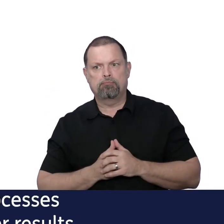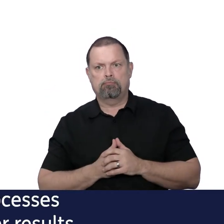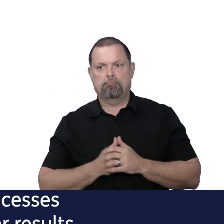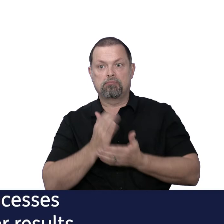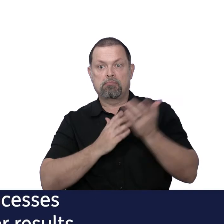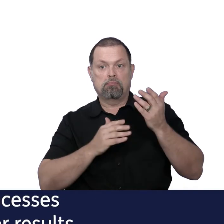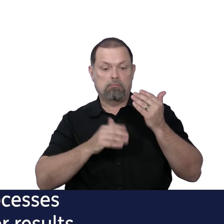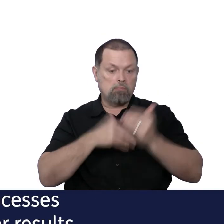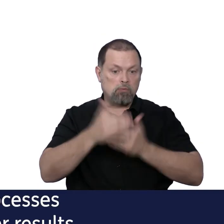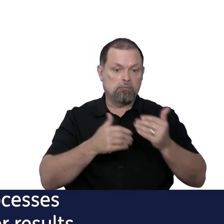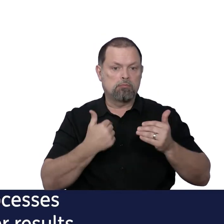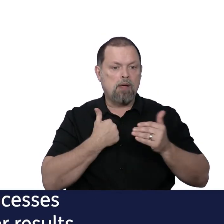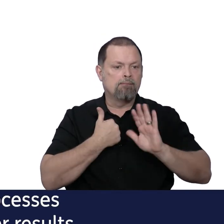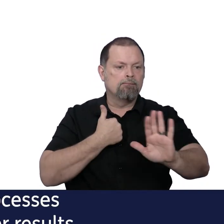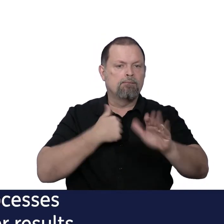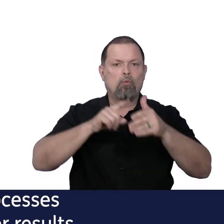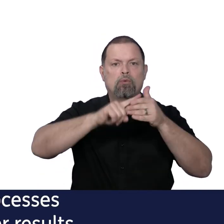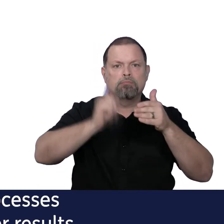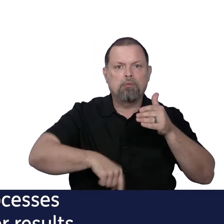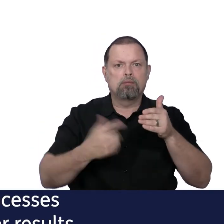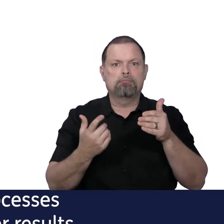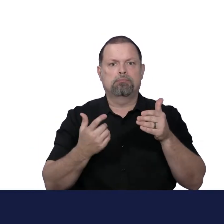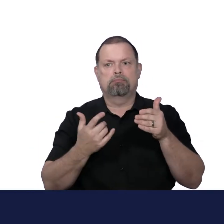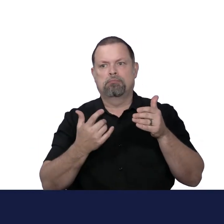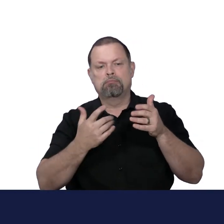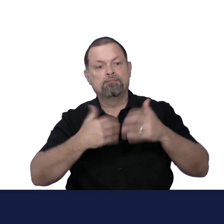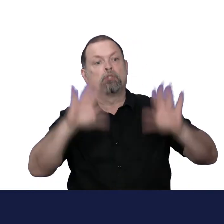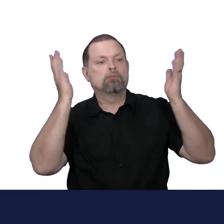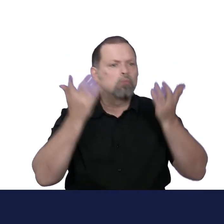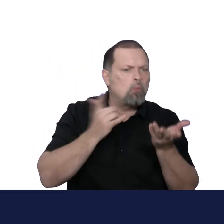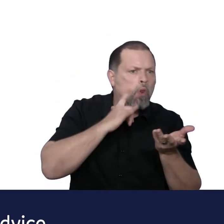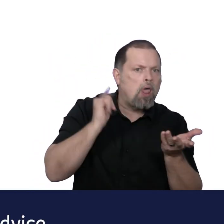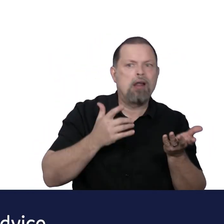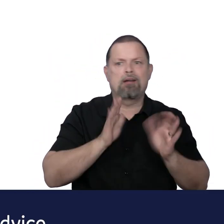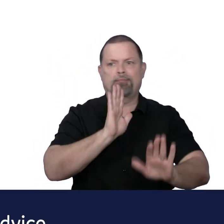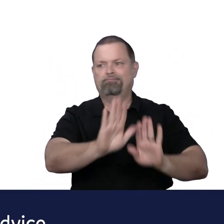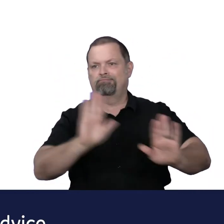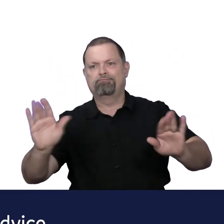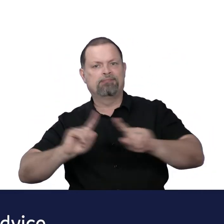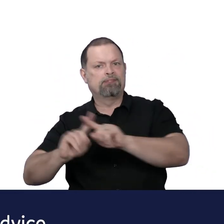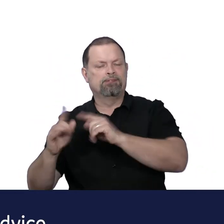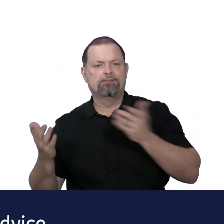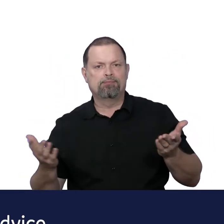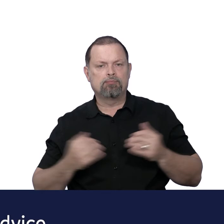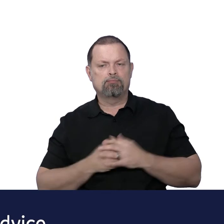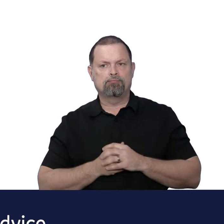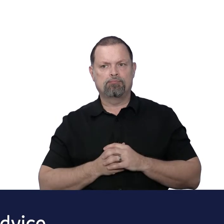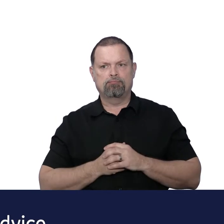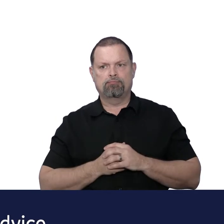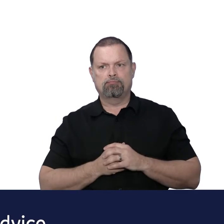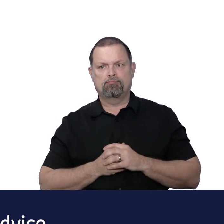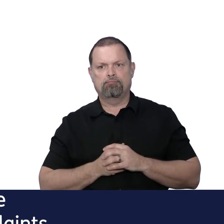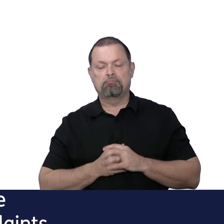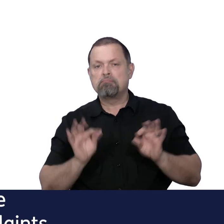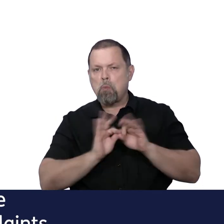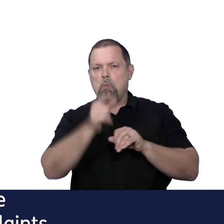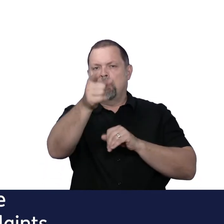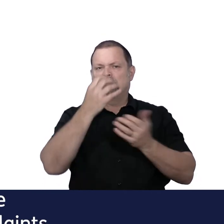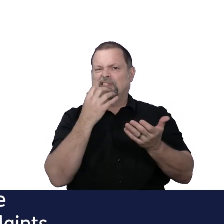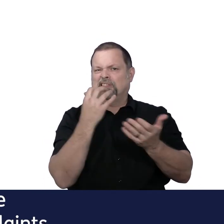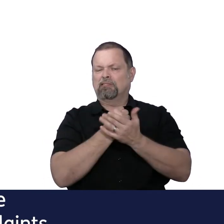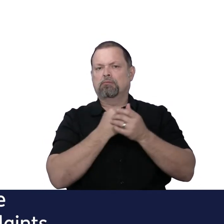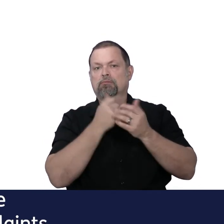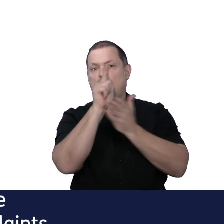these processes have their own outcomes or results. It is a good idea for people to get legal advice to help